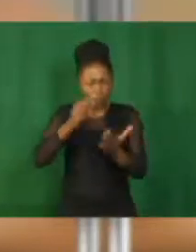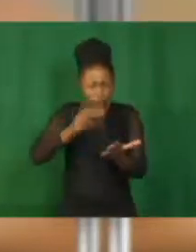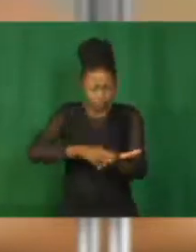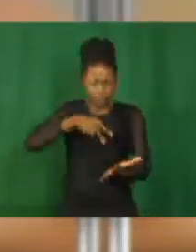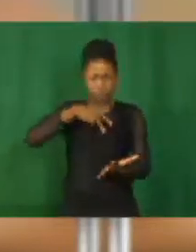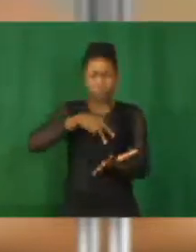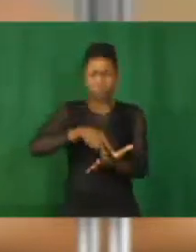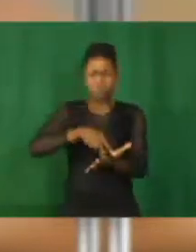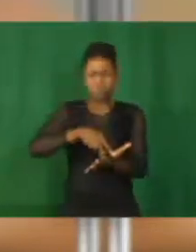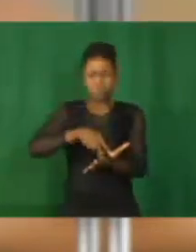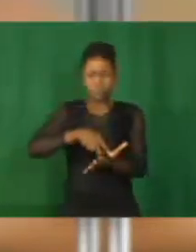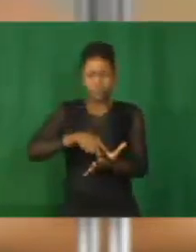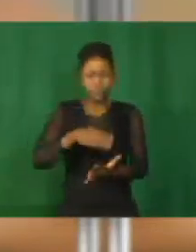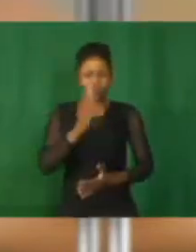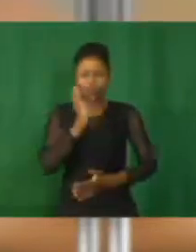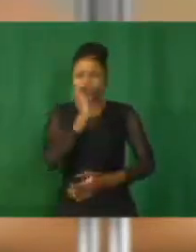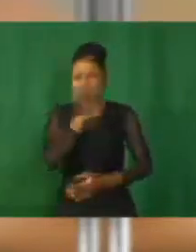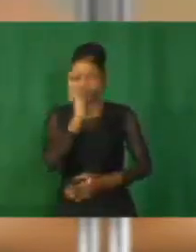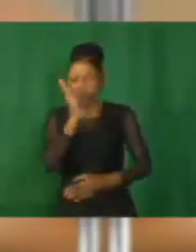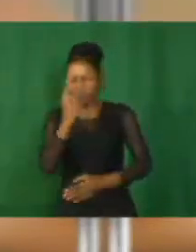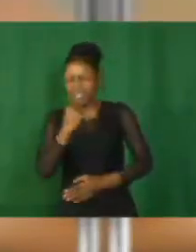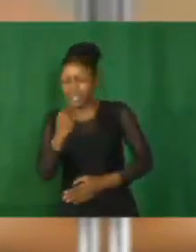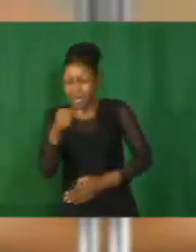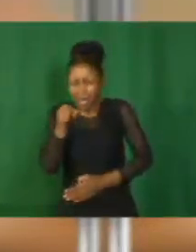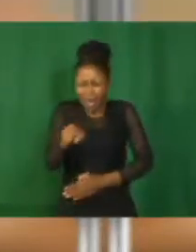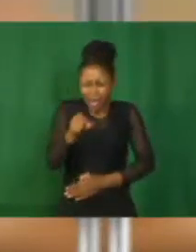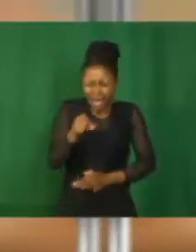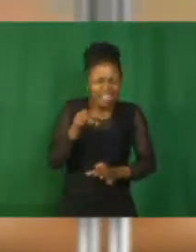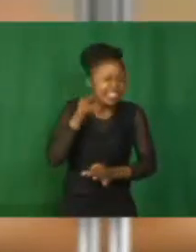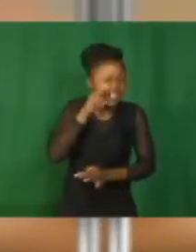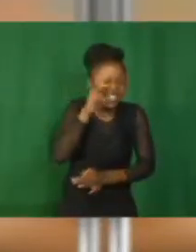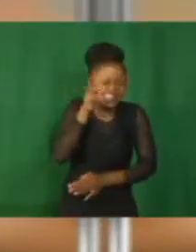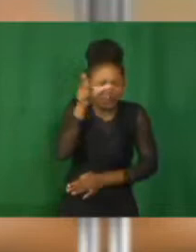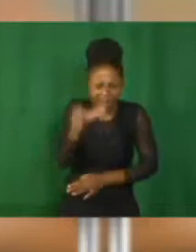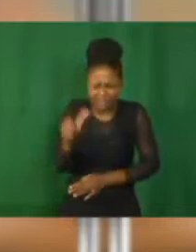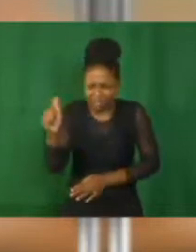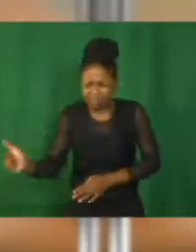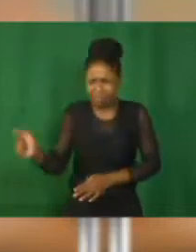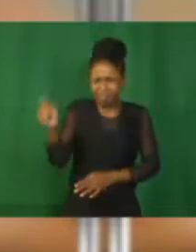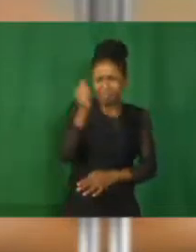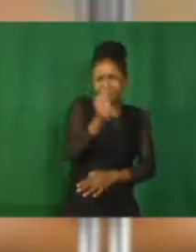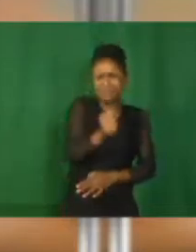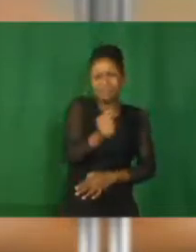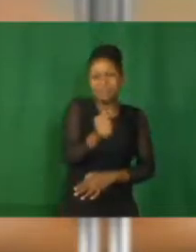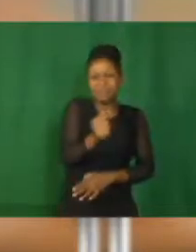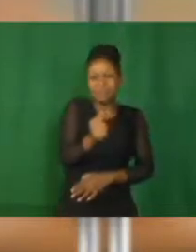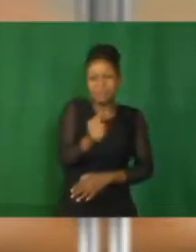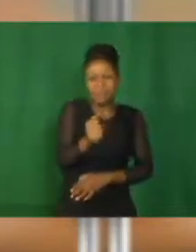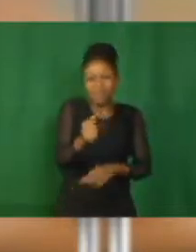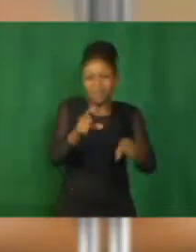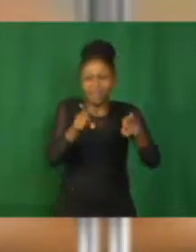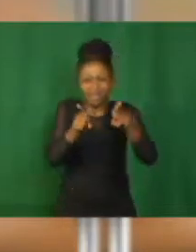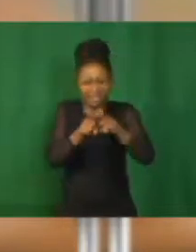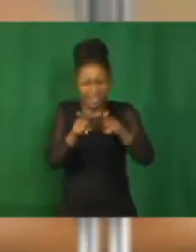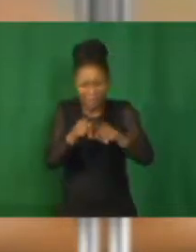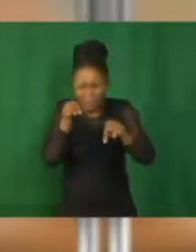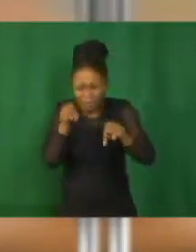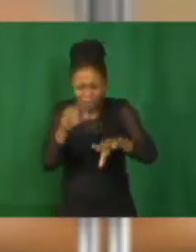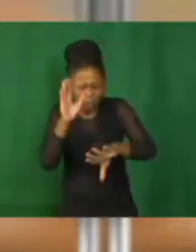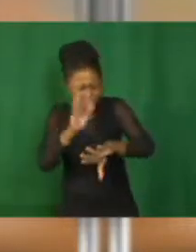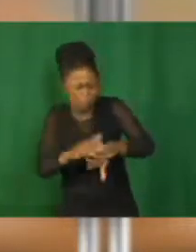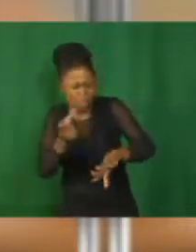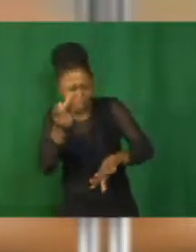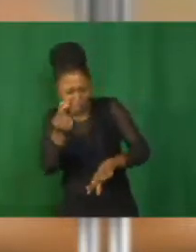say, now there's a vacant position. Remember, we no longer have a treasurer.